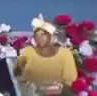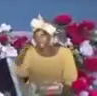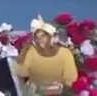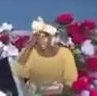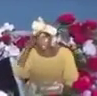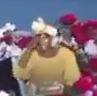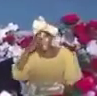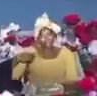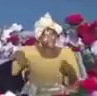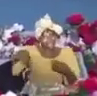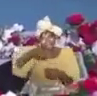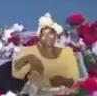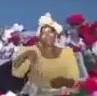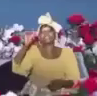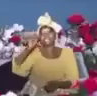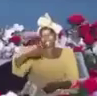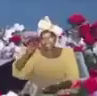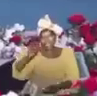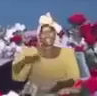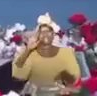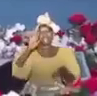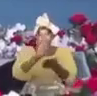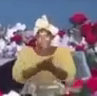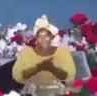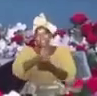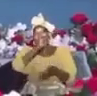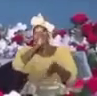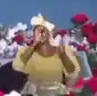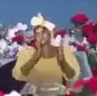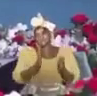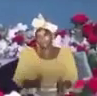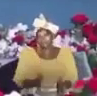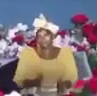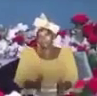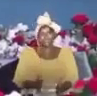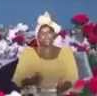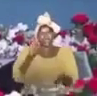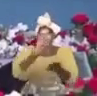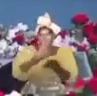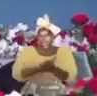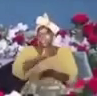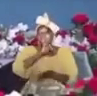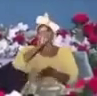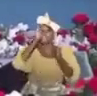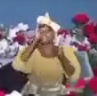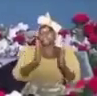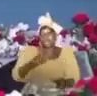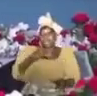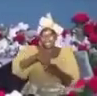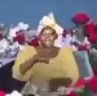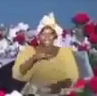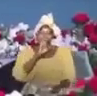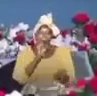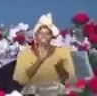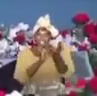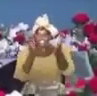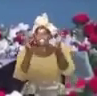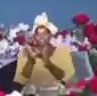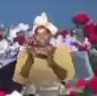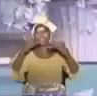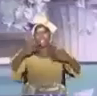world, yes, sir. The believer in Christ, not everyone, the believer in Christ has a